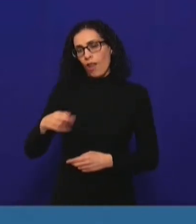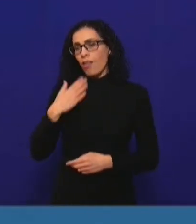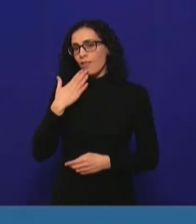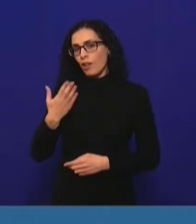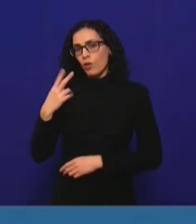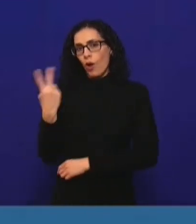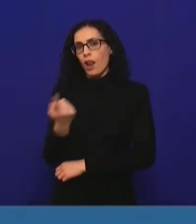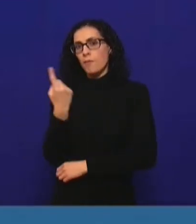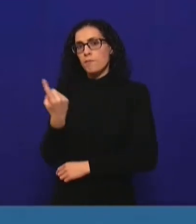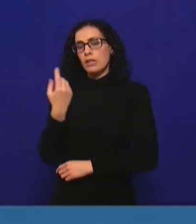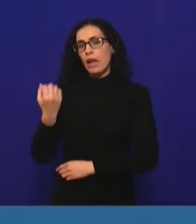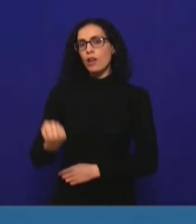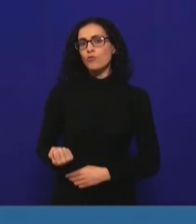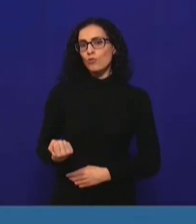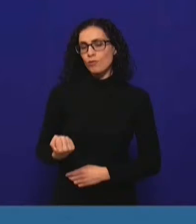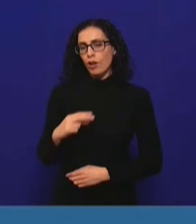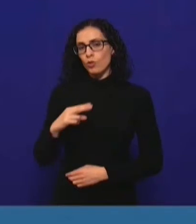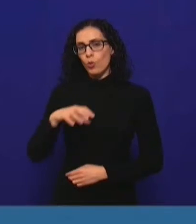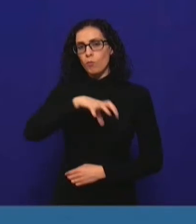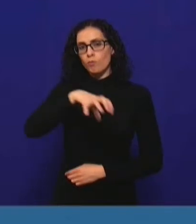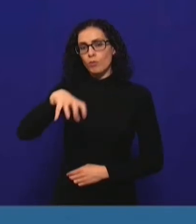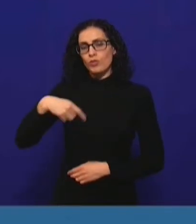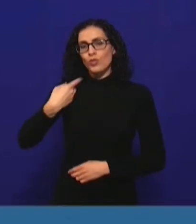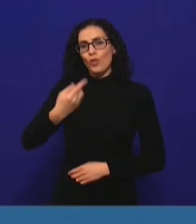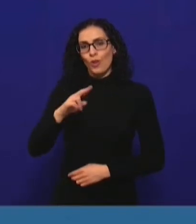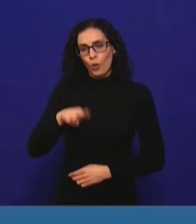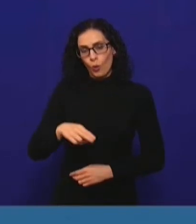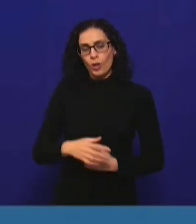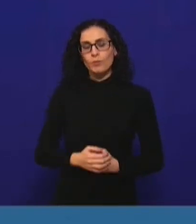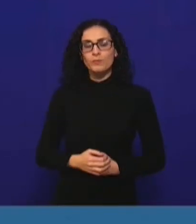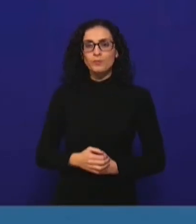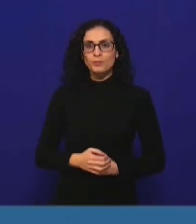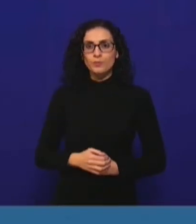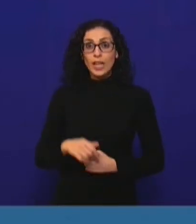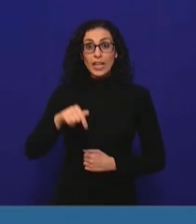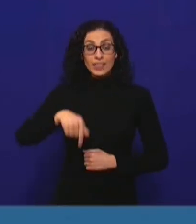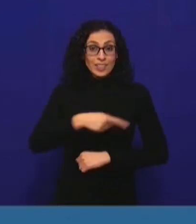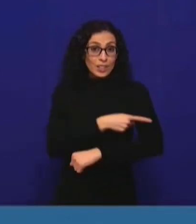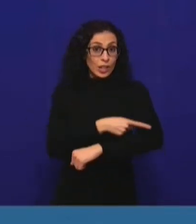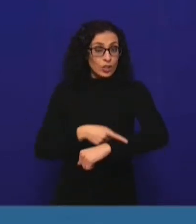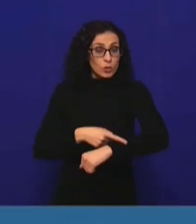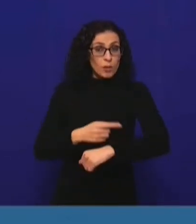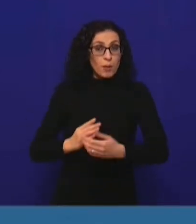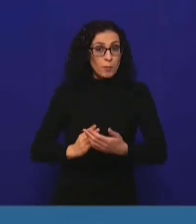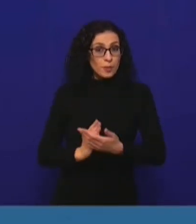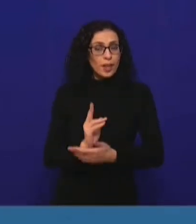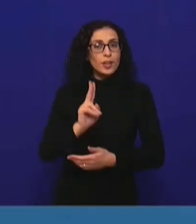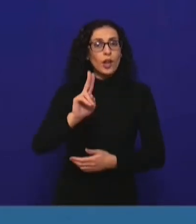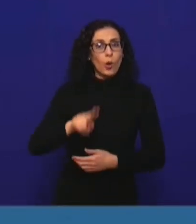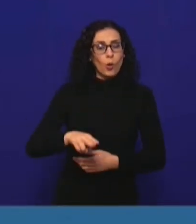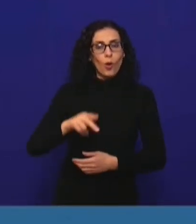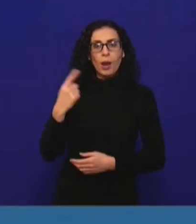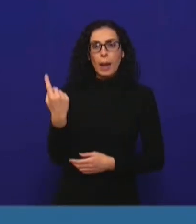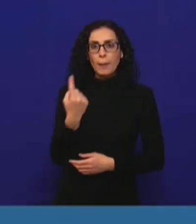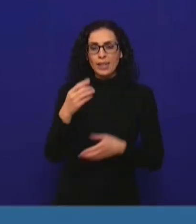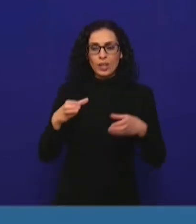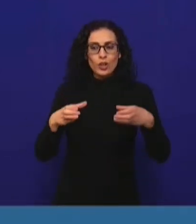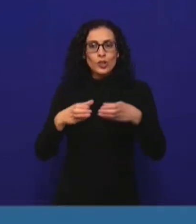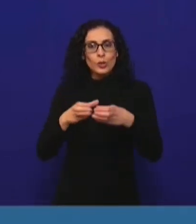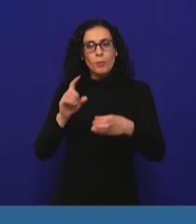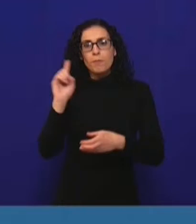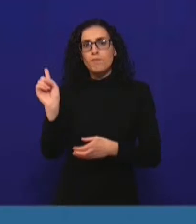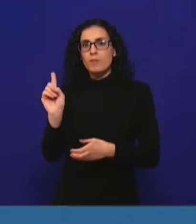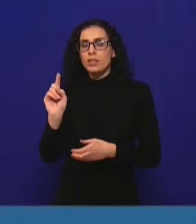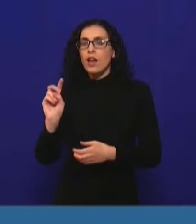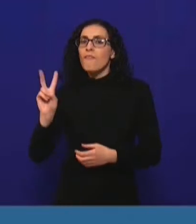oħra. U issa wkoll minn din il-ġimgħa bdejna dak il-grupp li ieħor li huwa l-grupp tal-nies li huma vulnerabbli li dawn